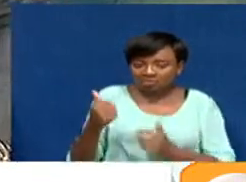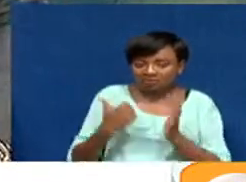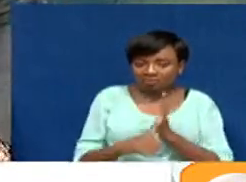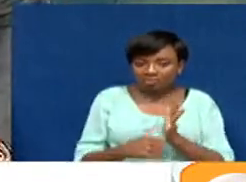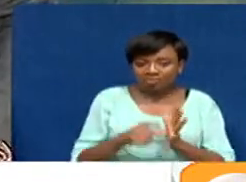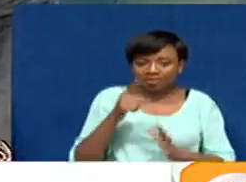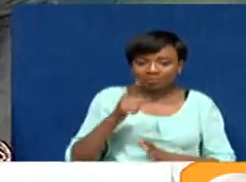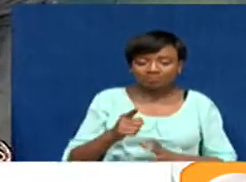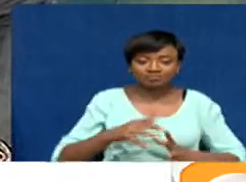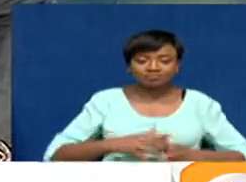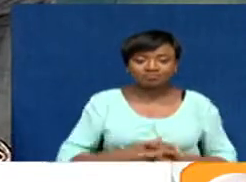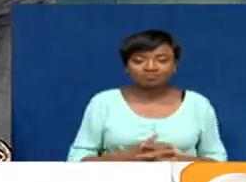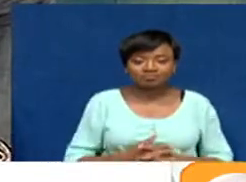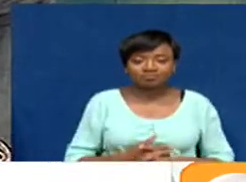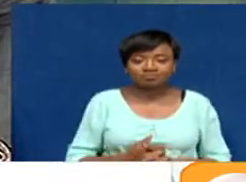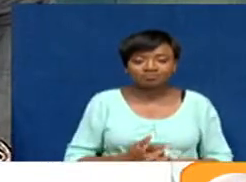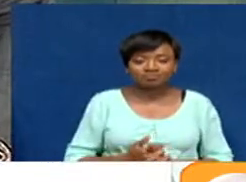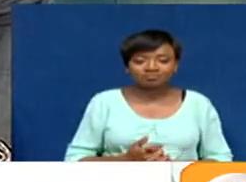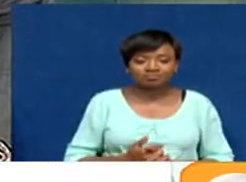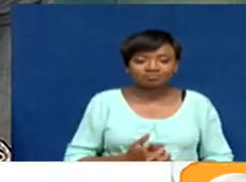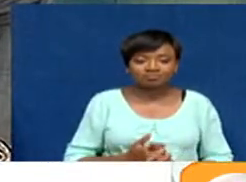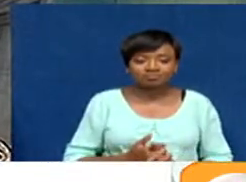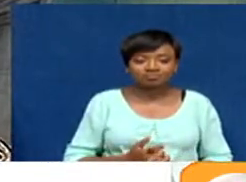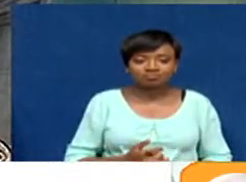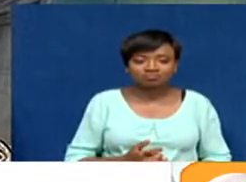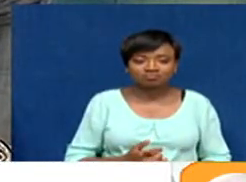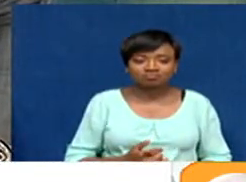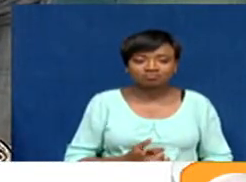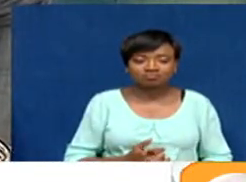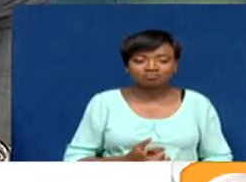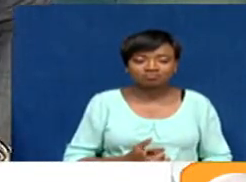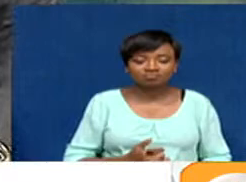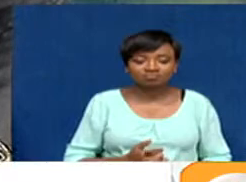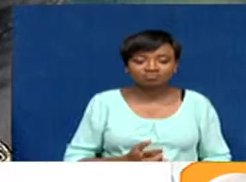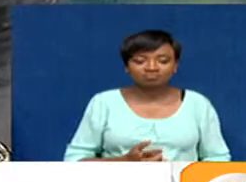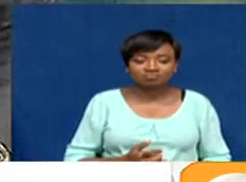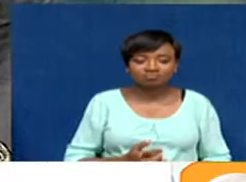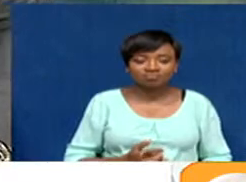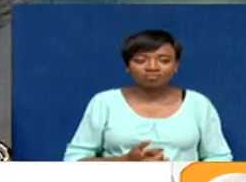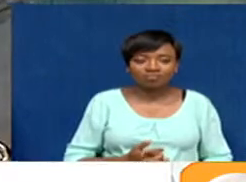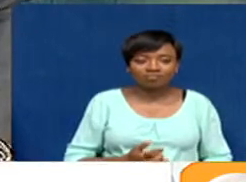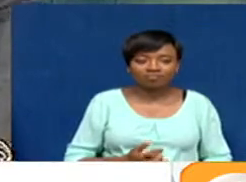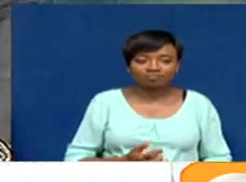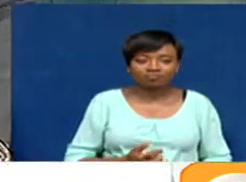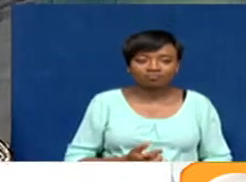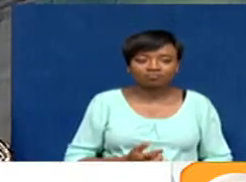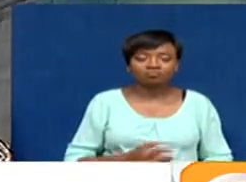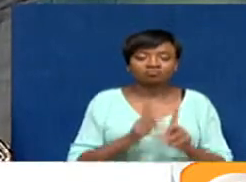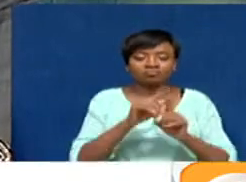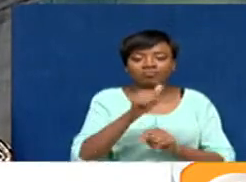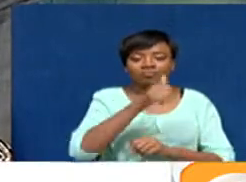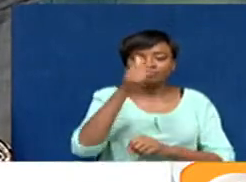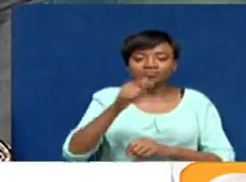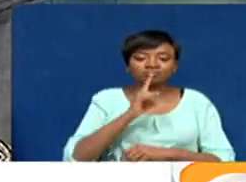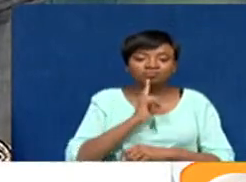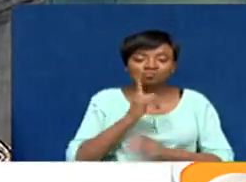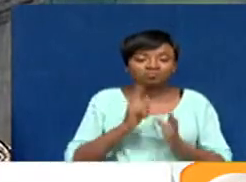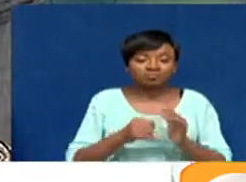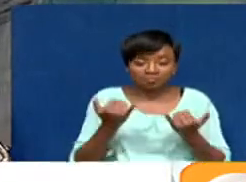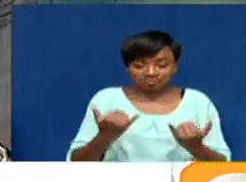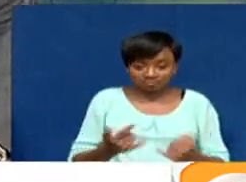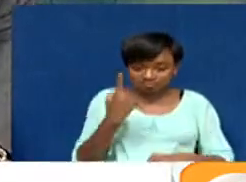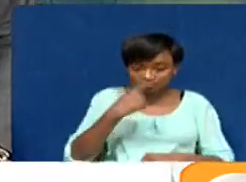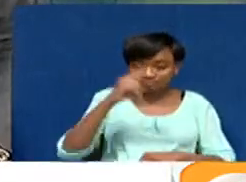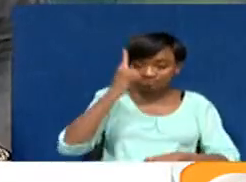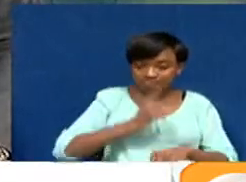in? That's Fred Obachi Machoka of Raw Media Services. A viewer here, no name, but you say, is it time